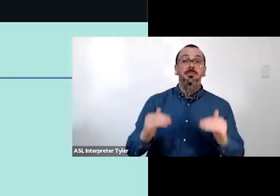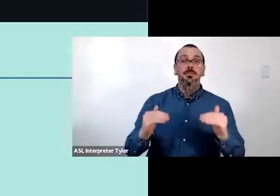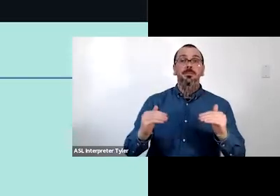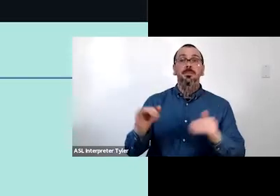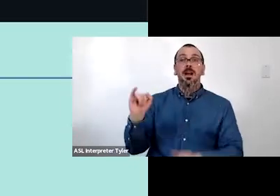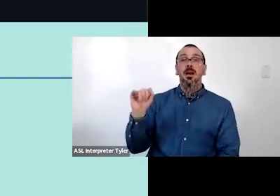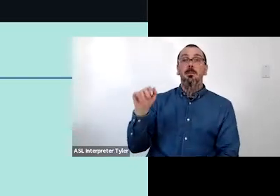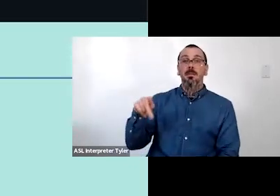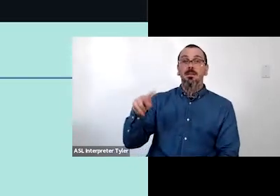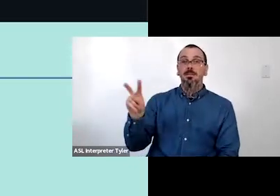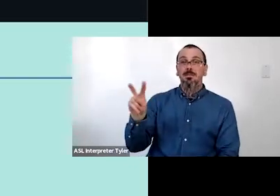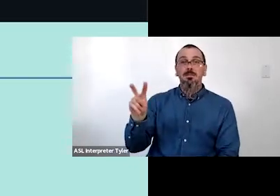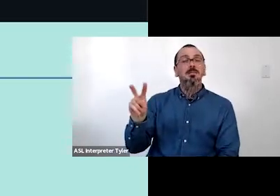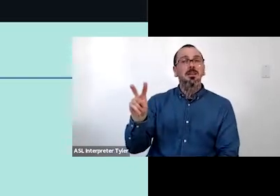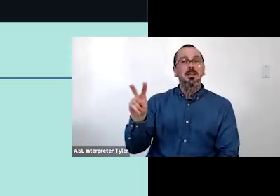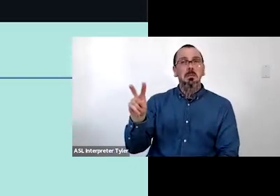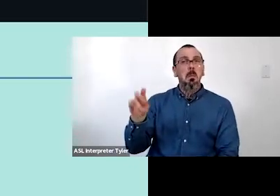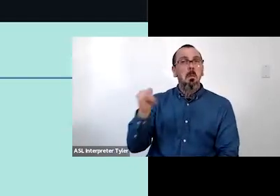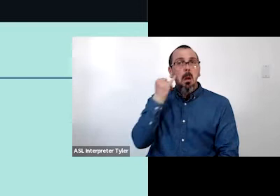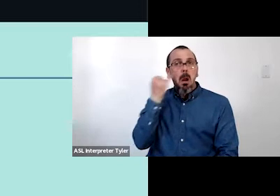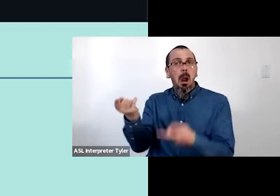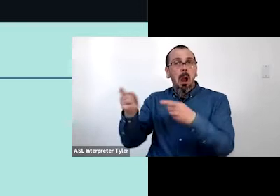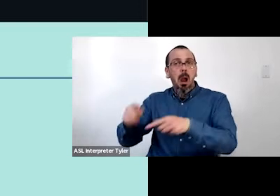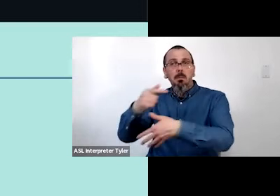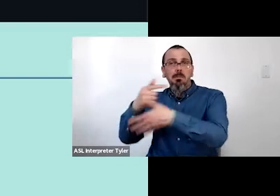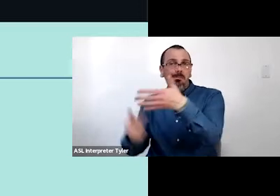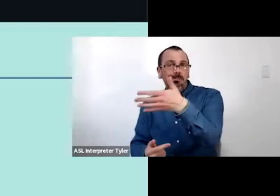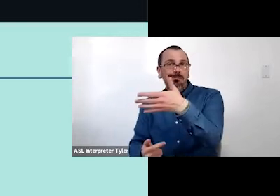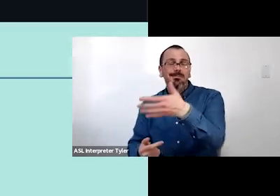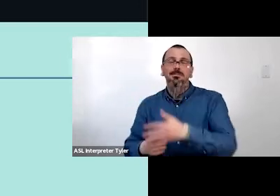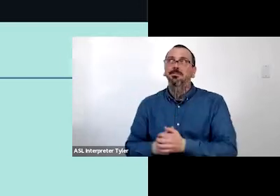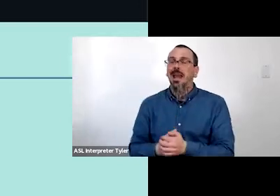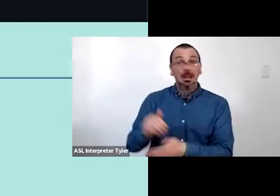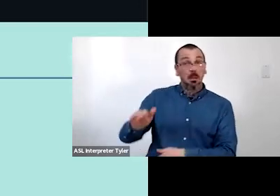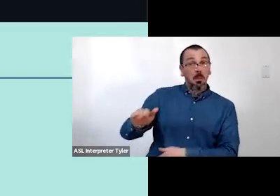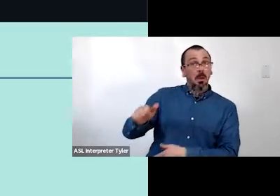in those who have experienced anti-LGBTQ violence as a child?